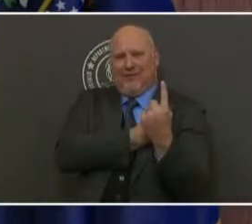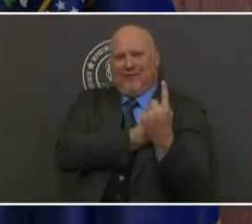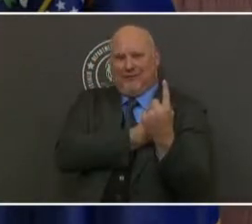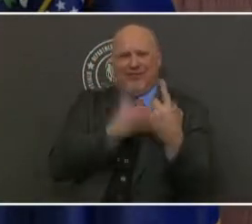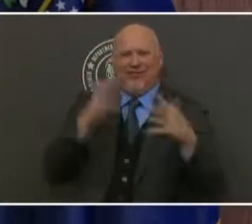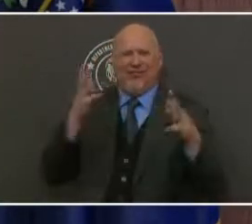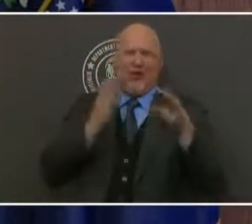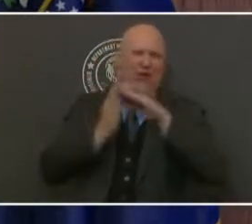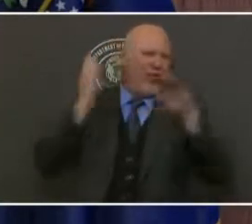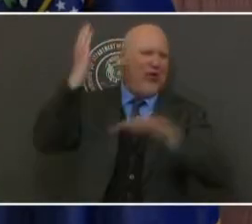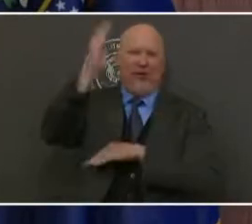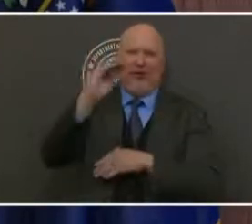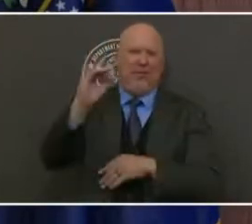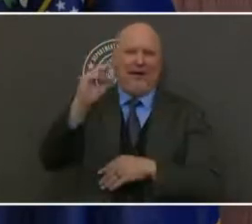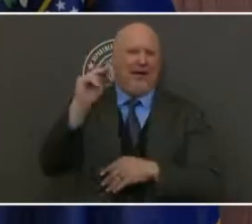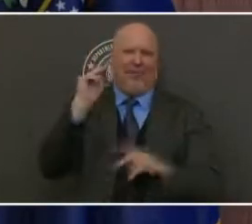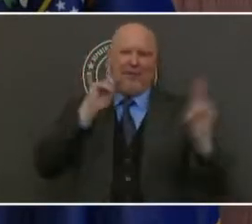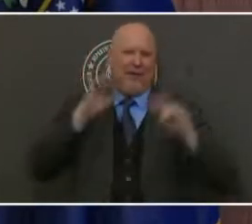of